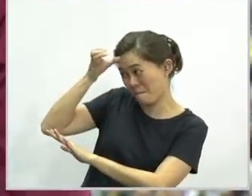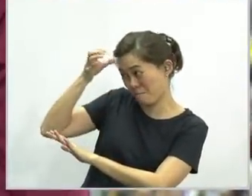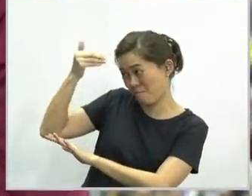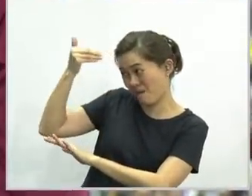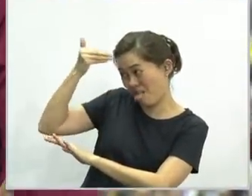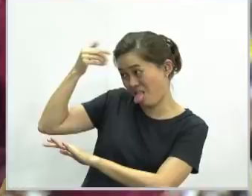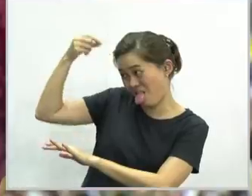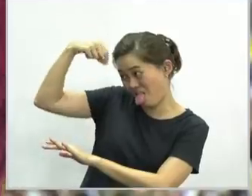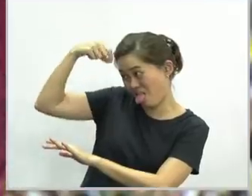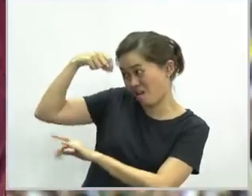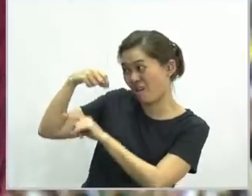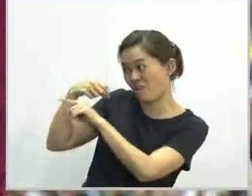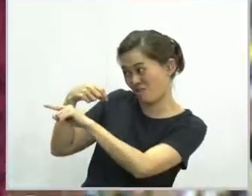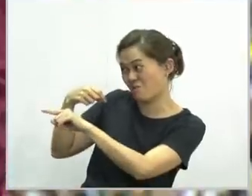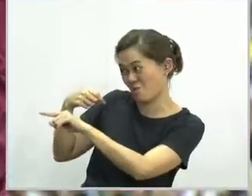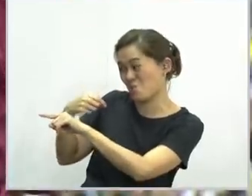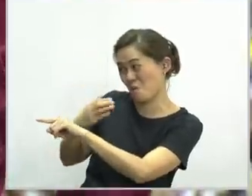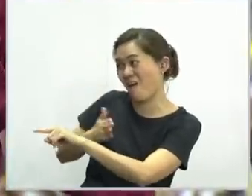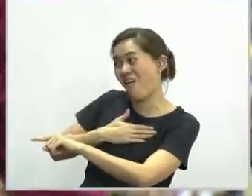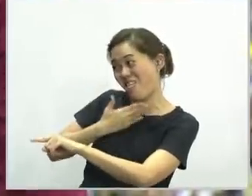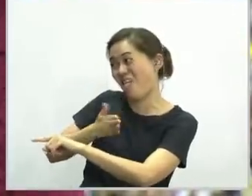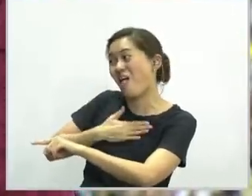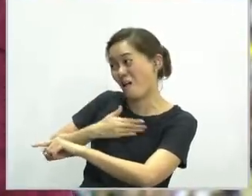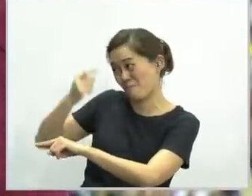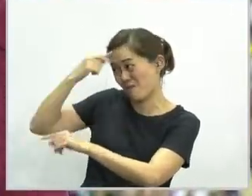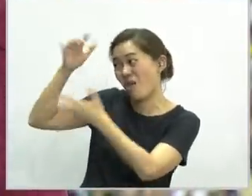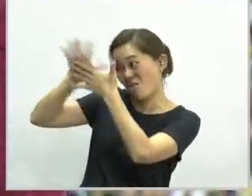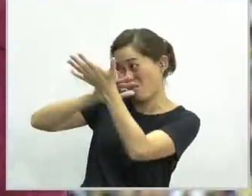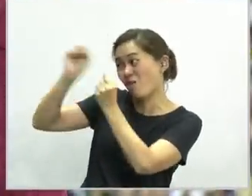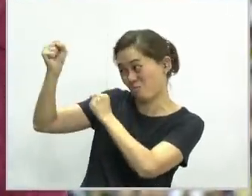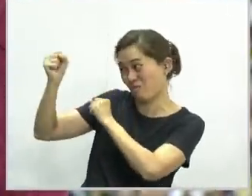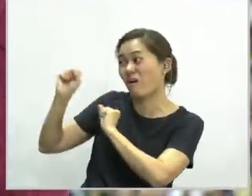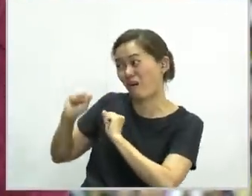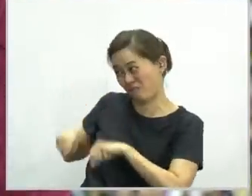brain, you would be pleased it got washed.